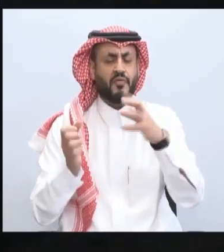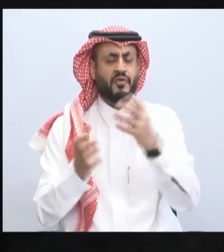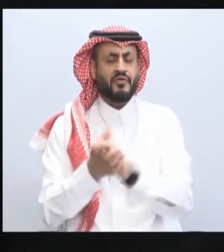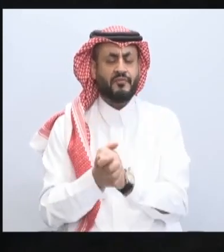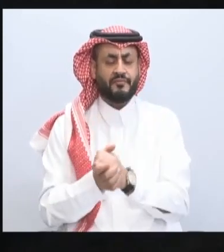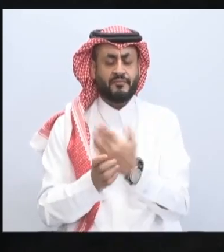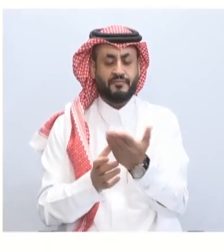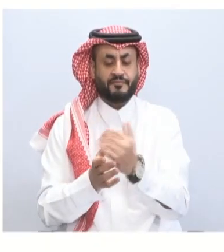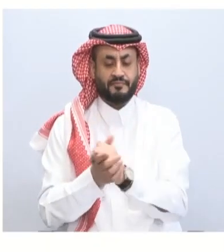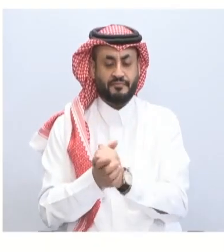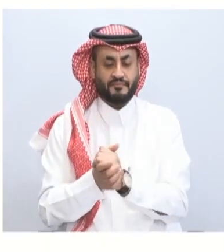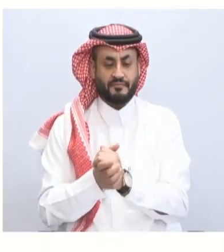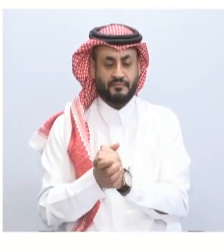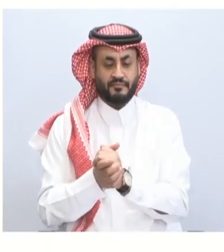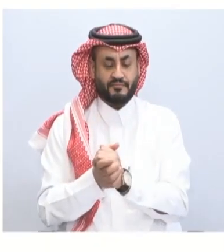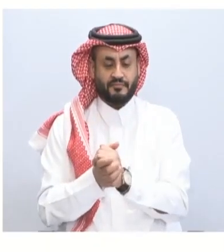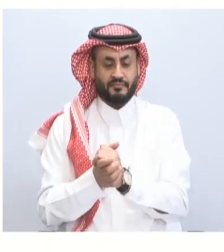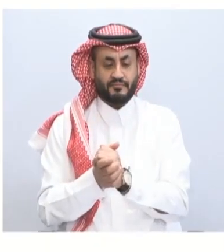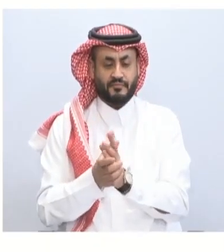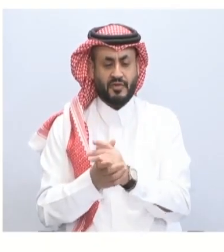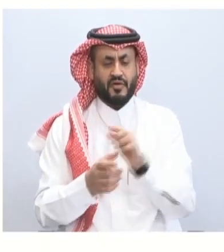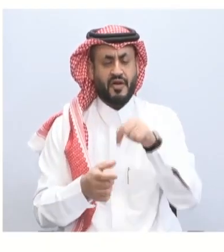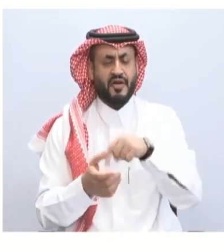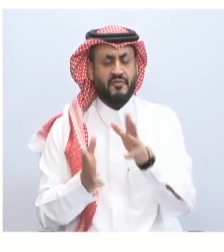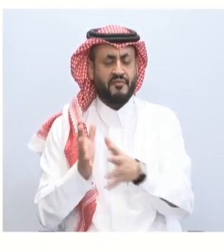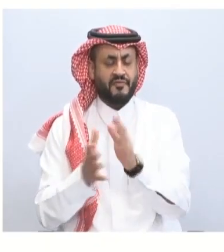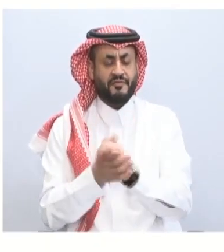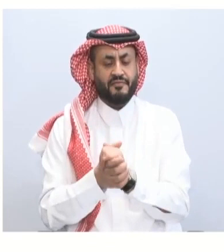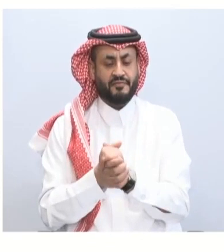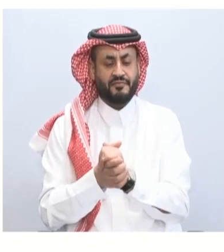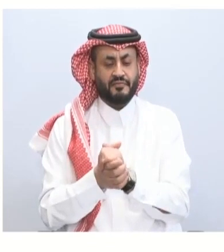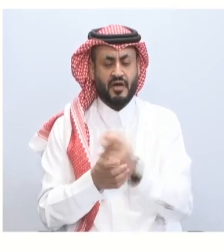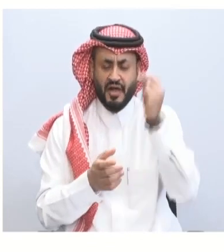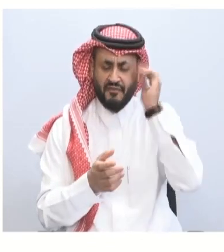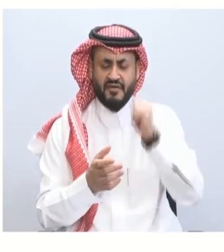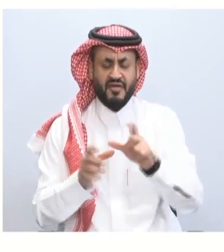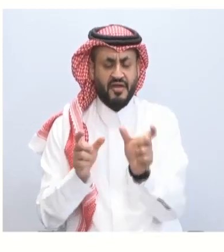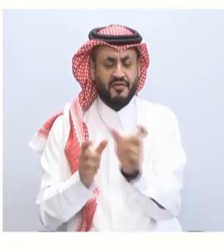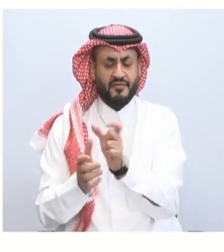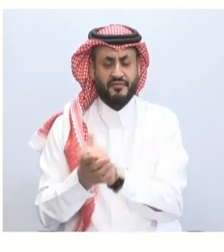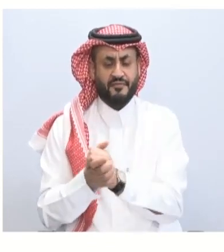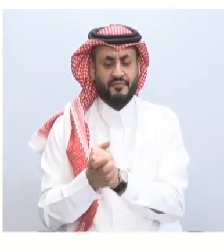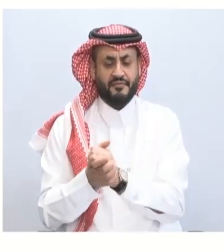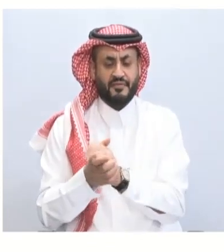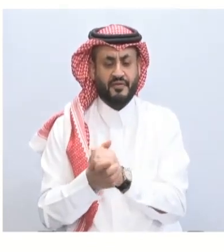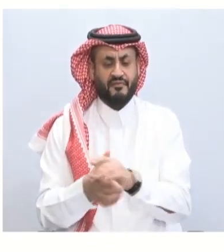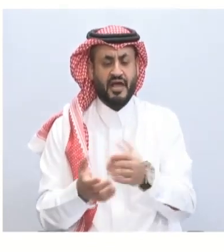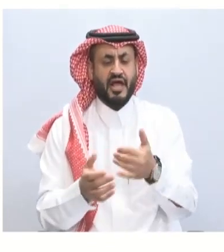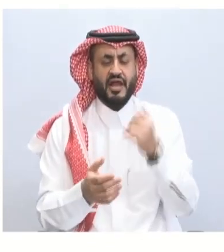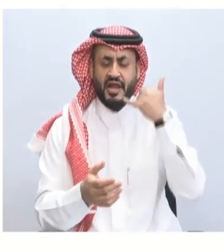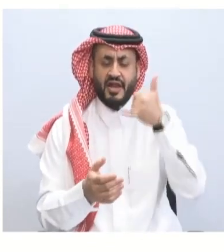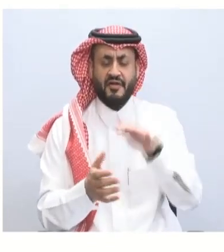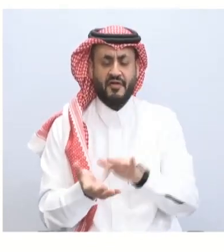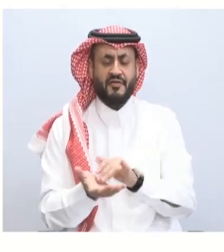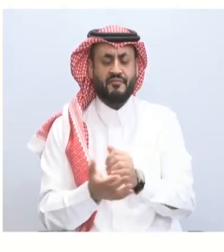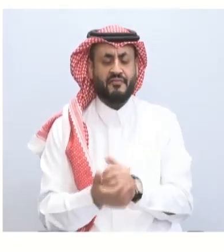let's start. On occasion, when lost for words, their interlocutors would say, "Text me." This they could do